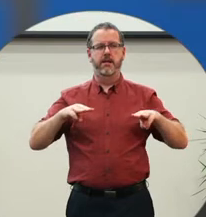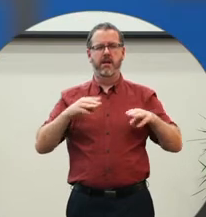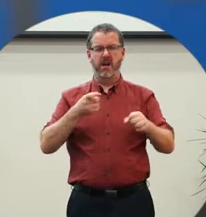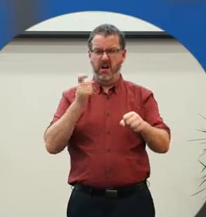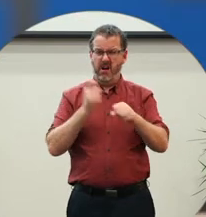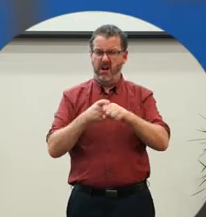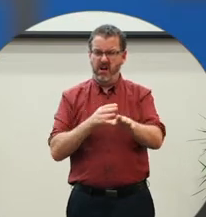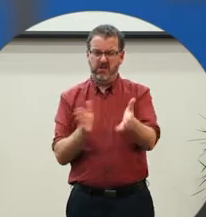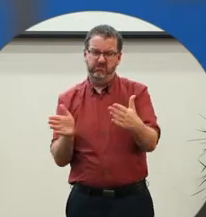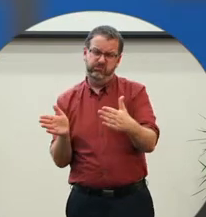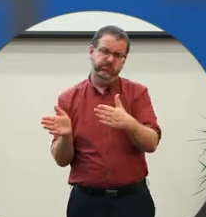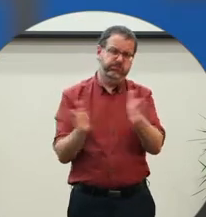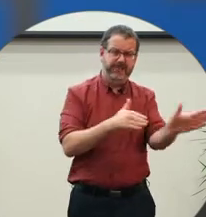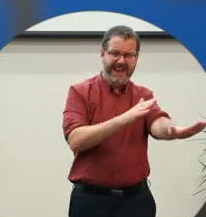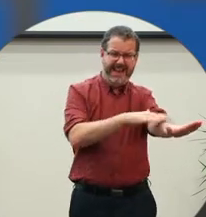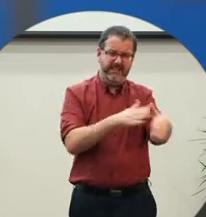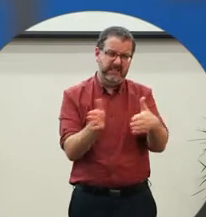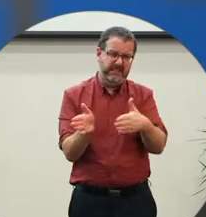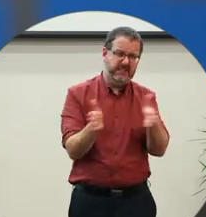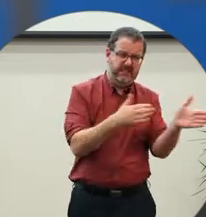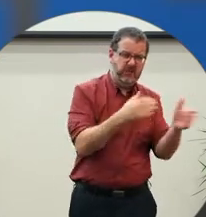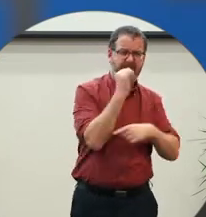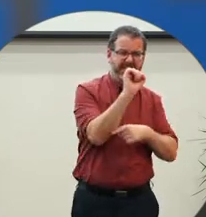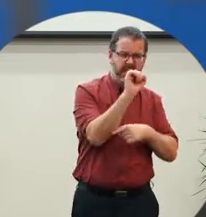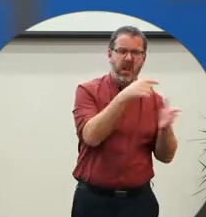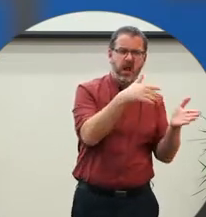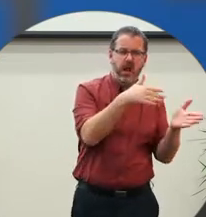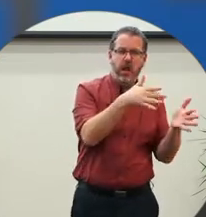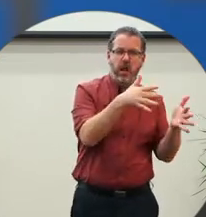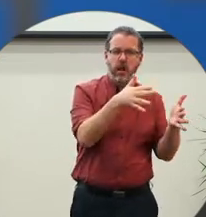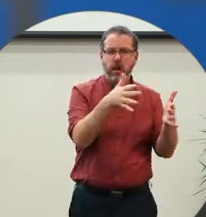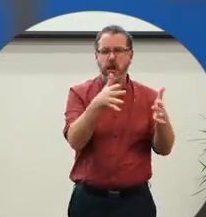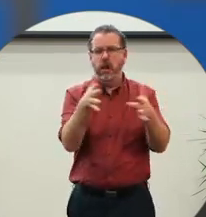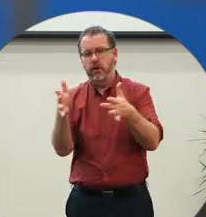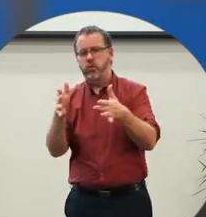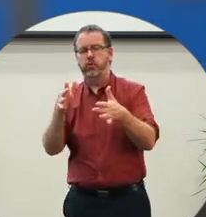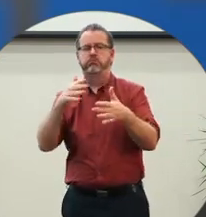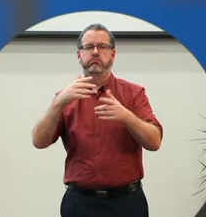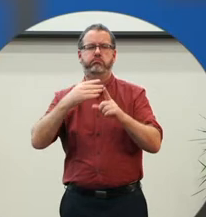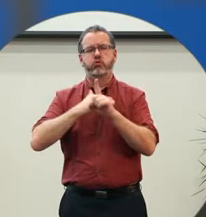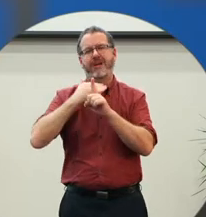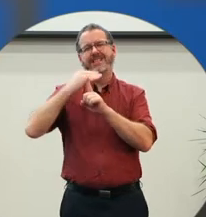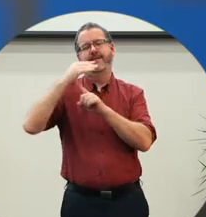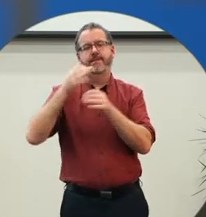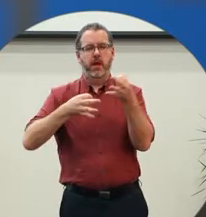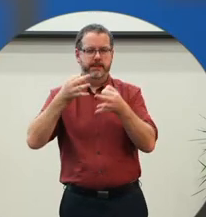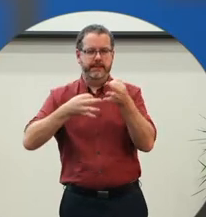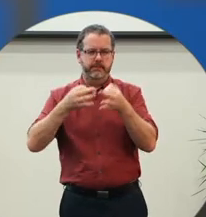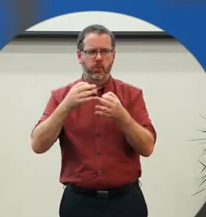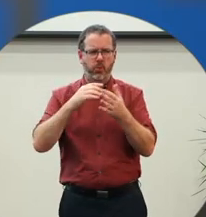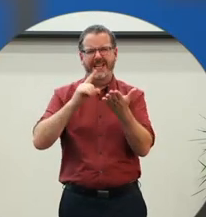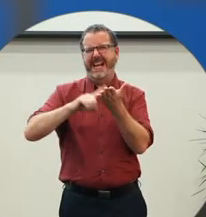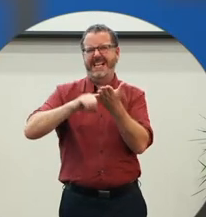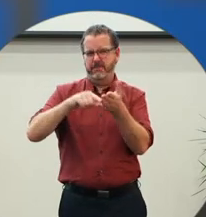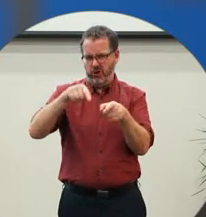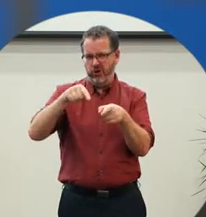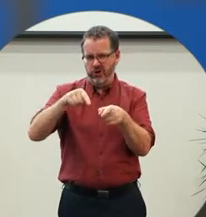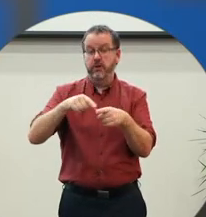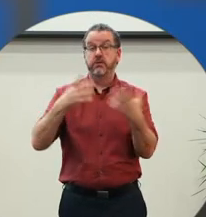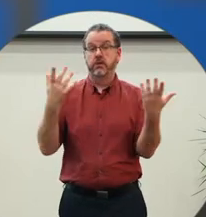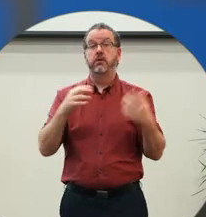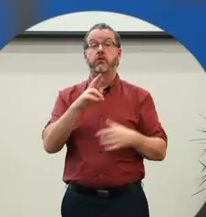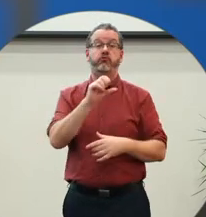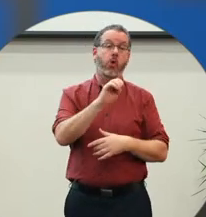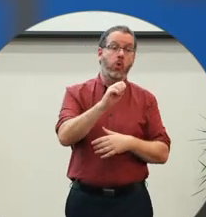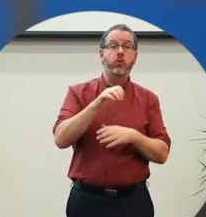hard radical left in towards progressive politics, Labour politics. And a lot of Rose's friends went with